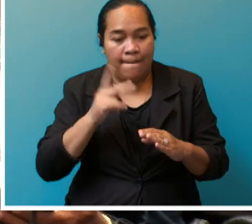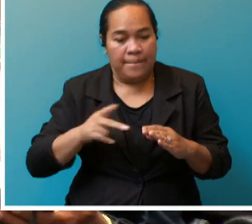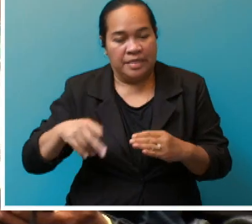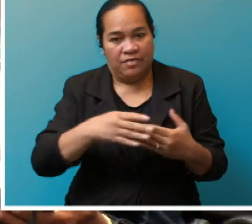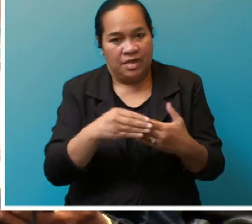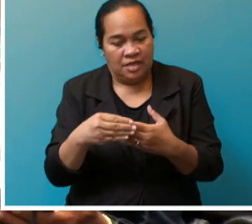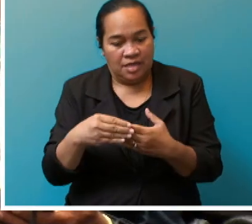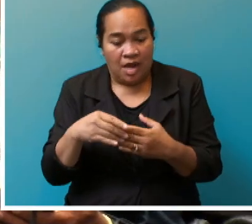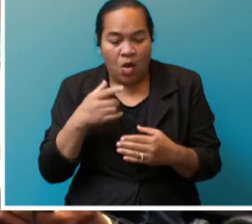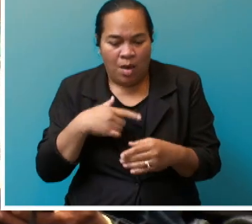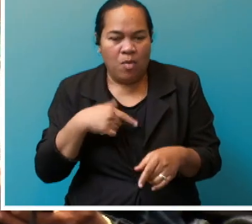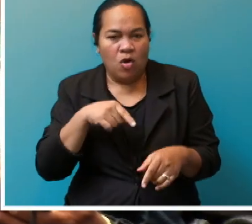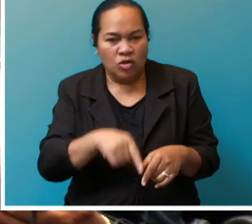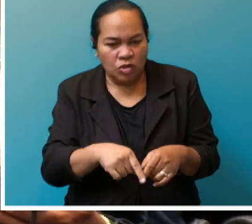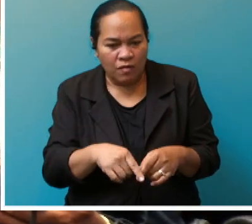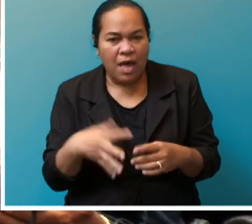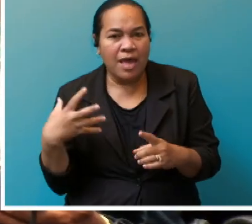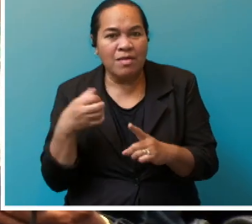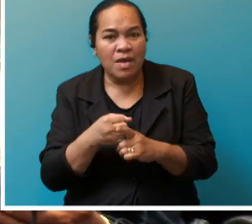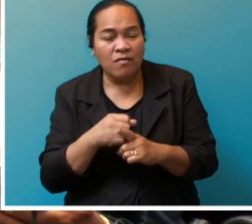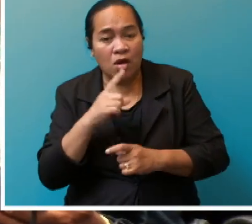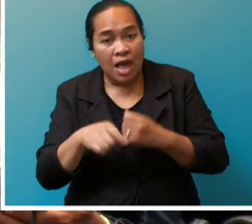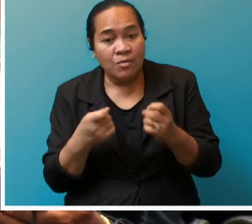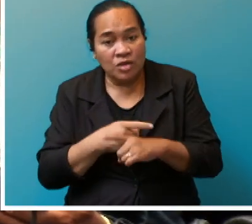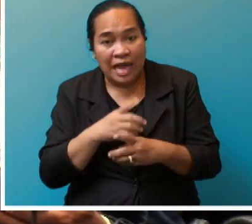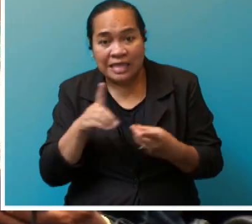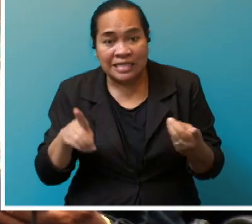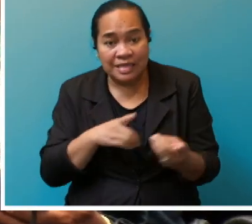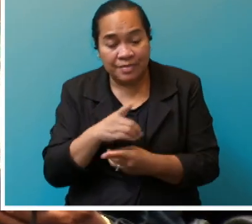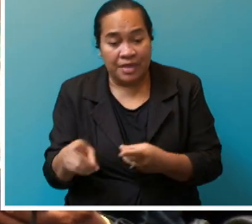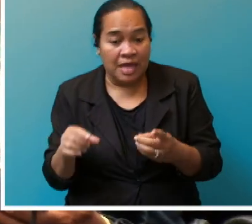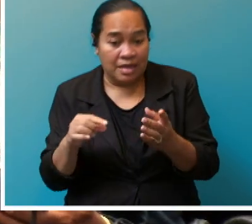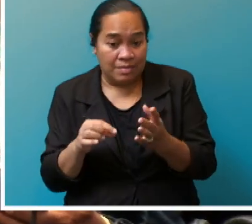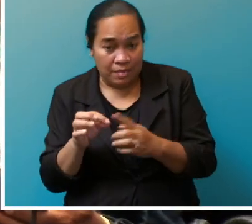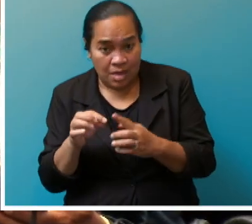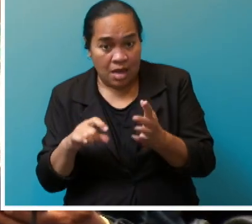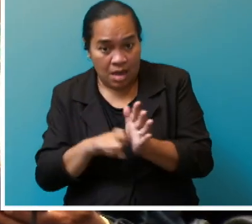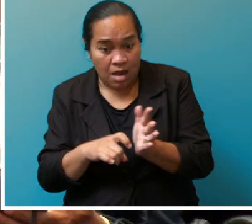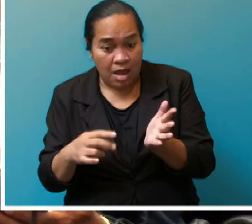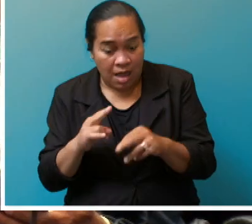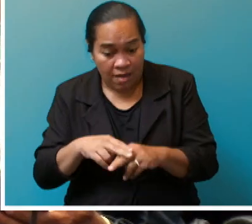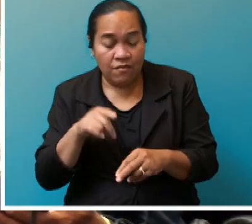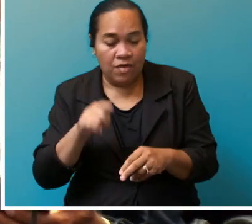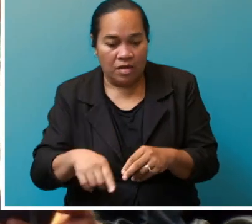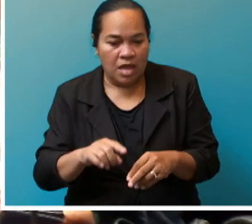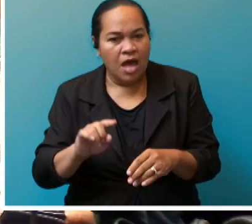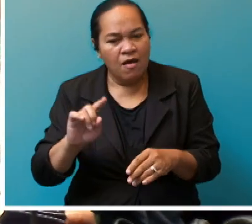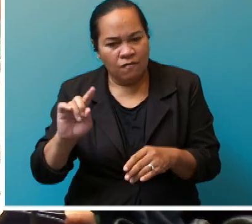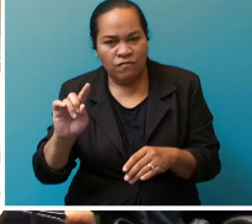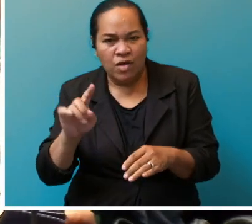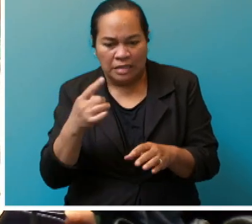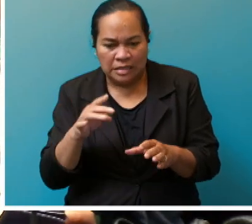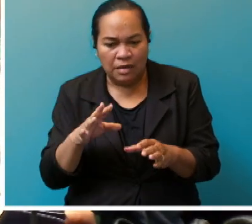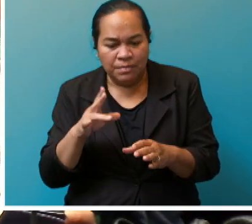to the impacts of climate change and disaster events. The PRF is the region's first Pacific-led,